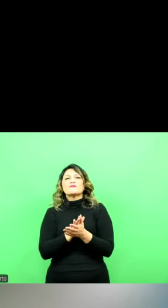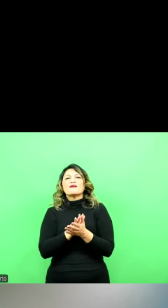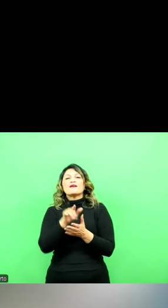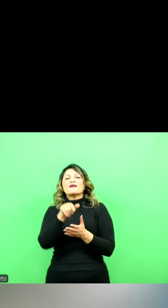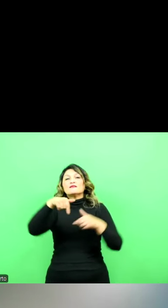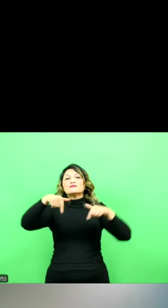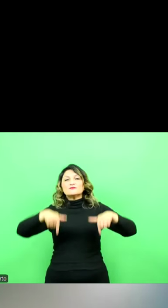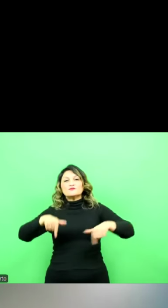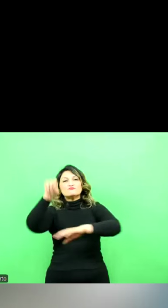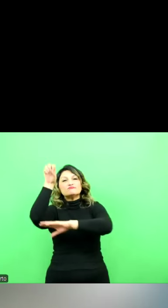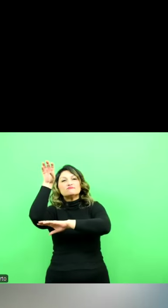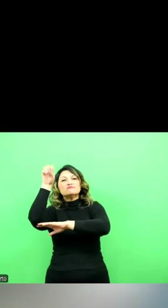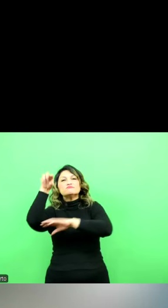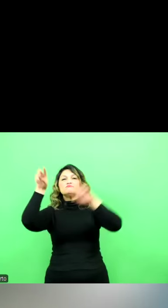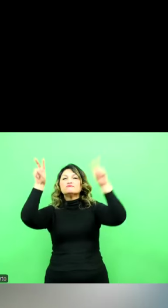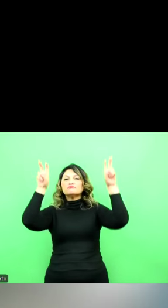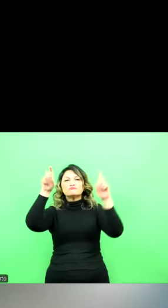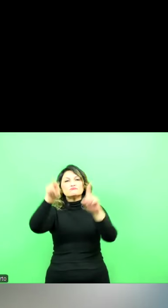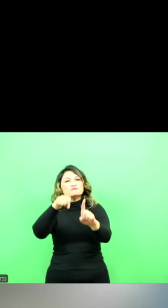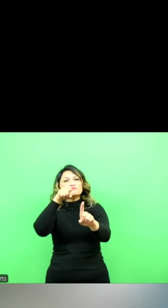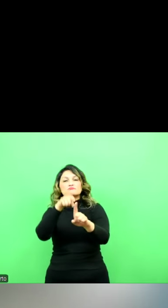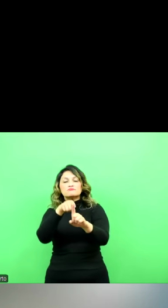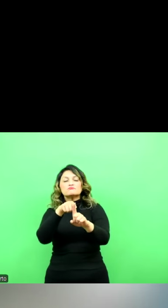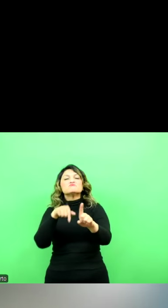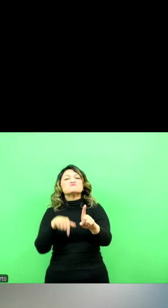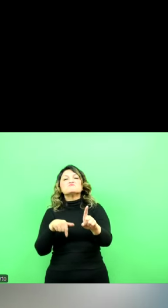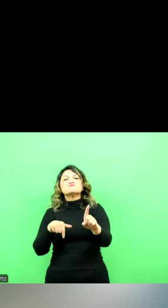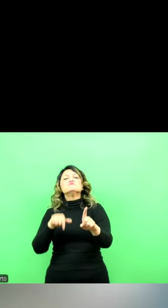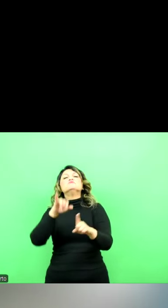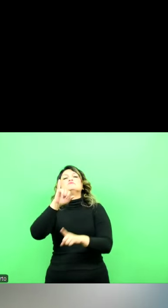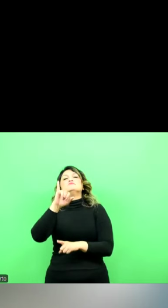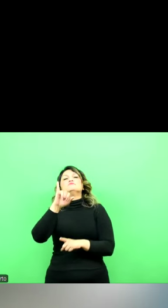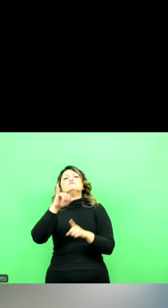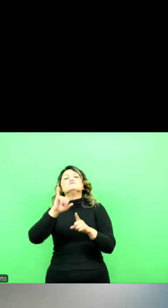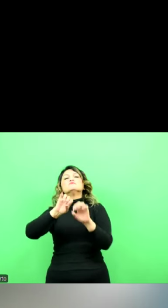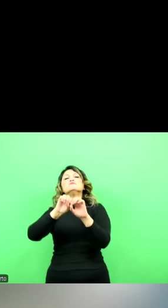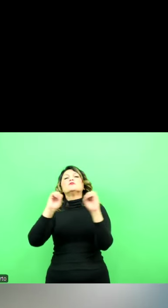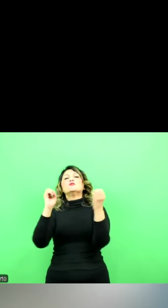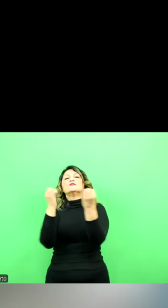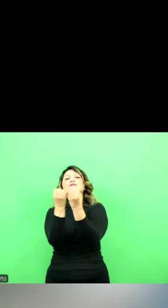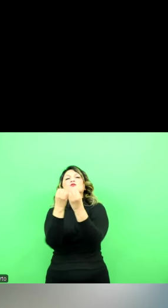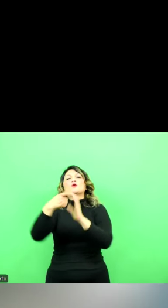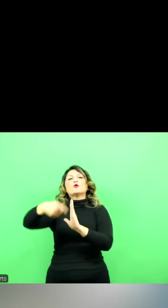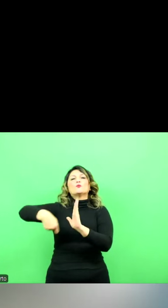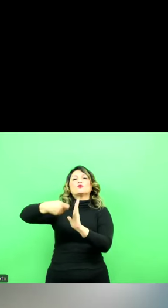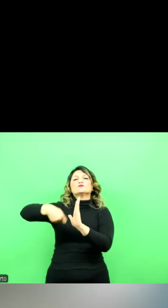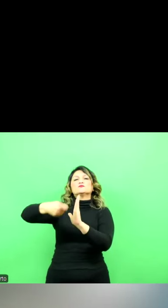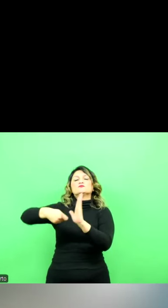we're going to be looking at INGRID H, which is a Spanish acronym,